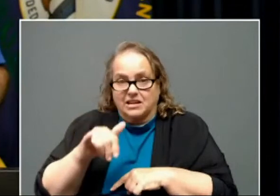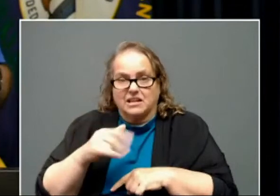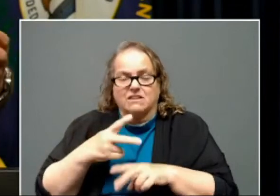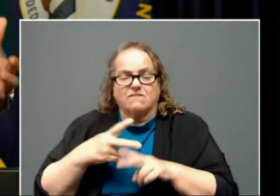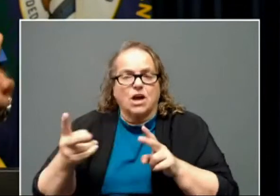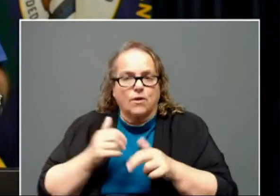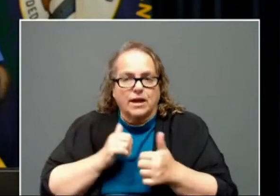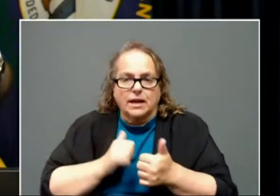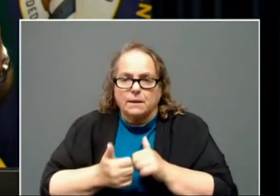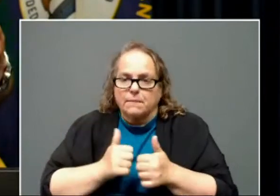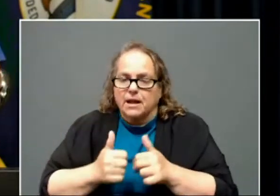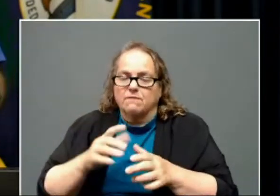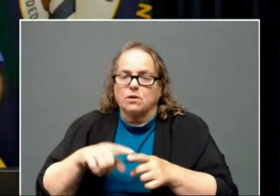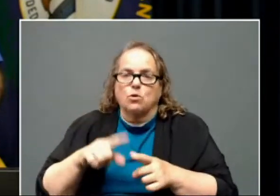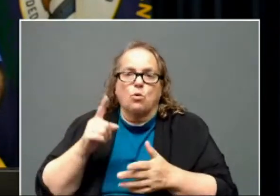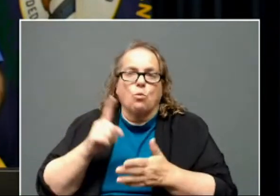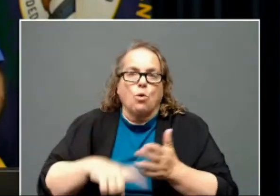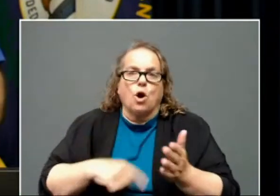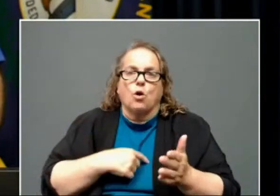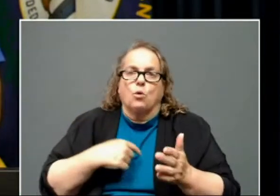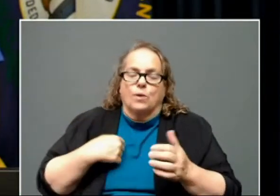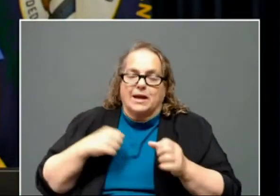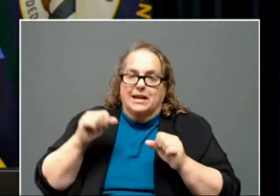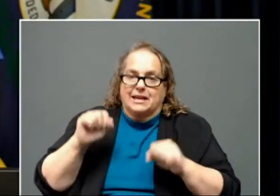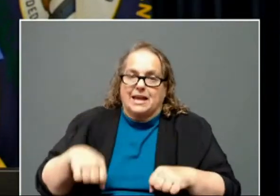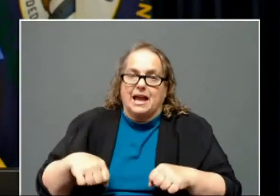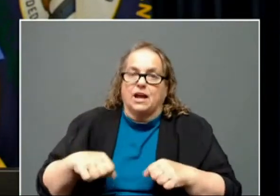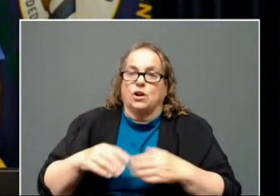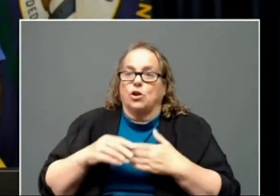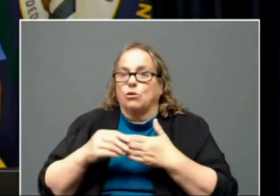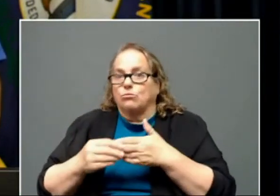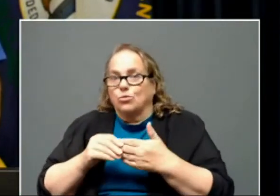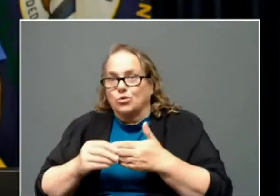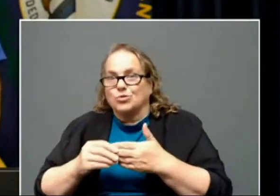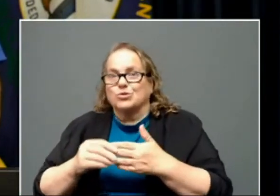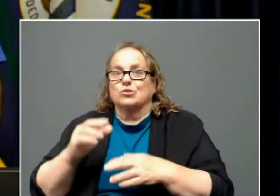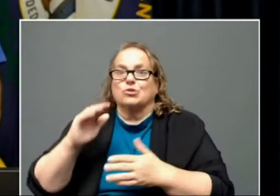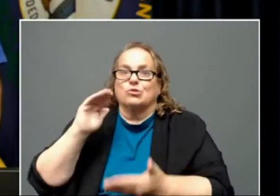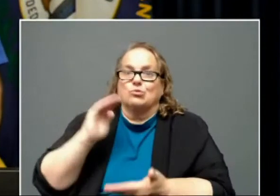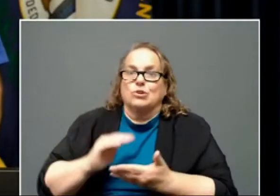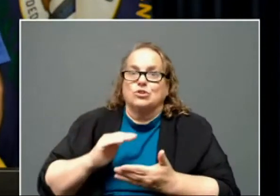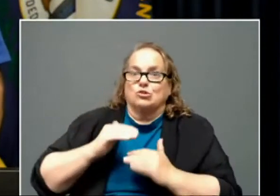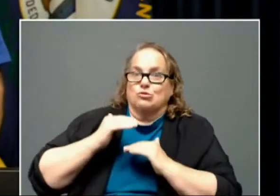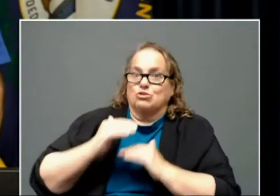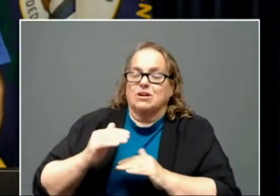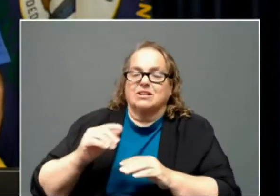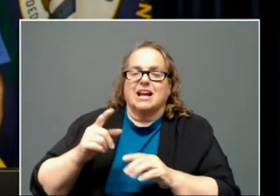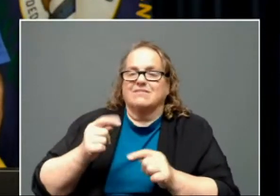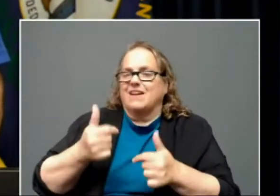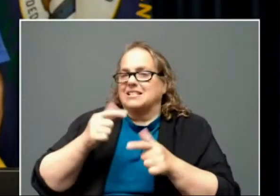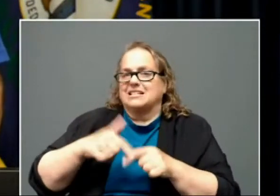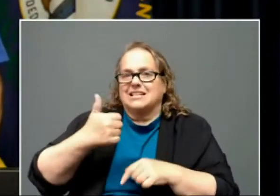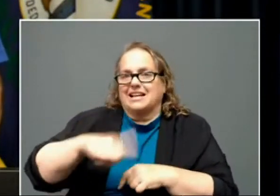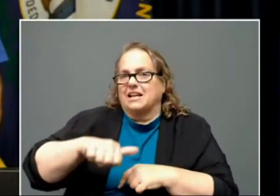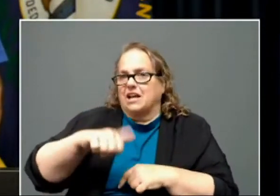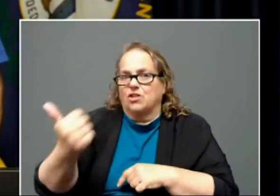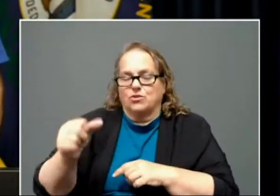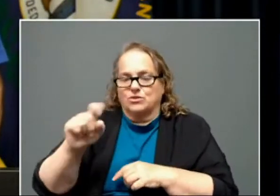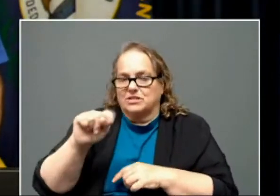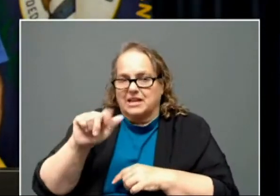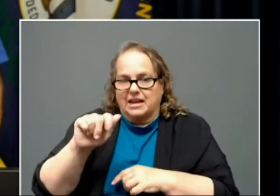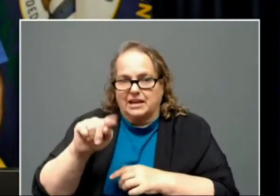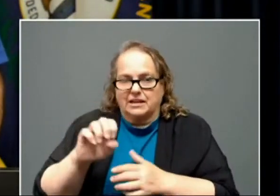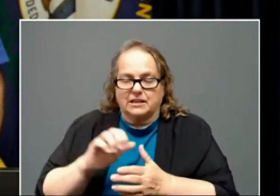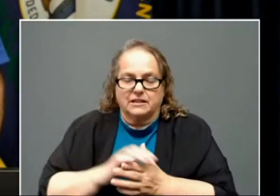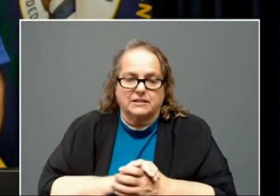in what we will be able to loosen as quickly as any other state. I will say,